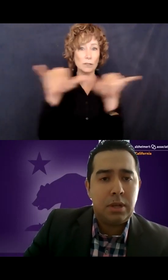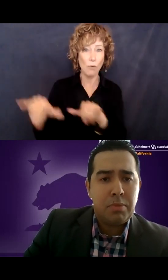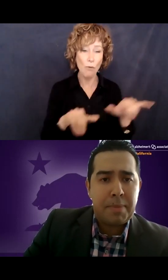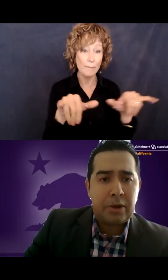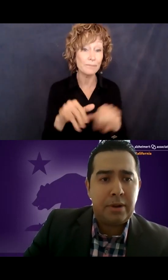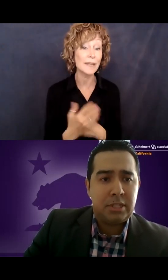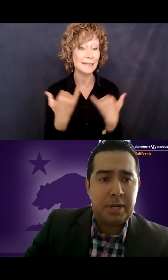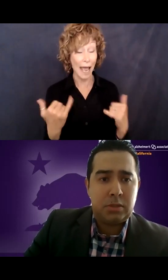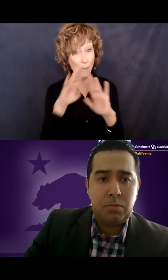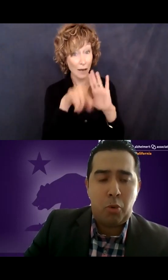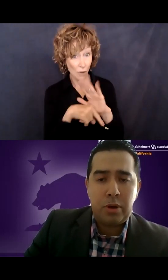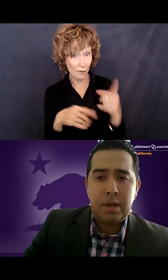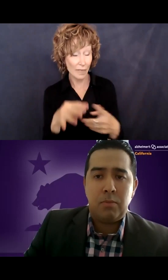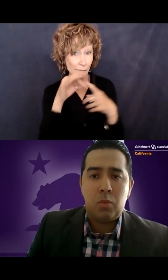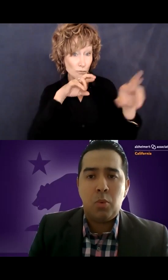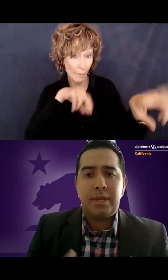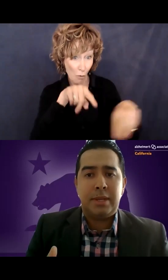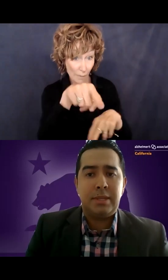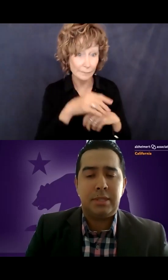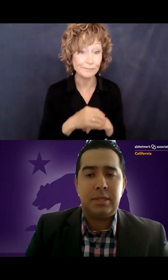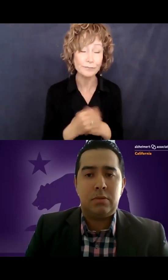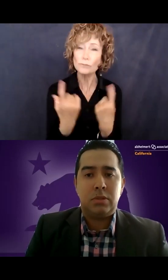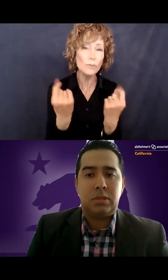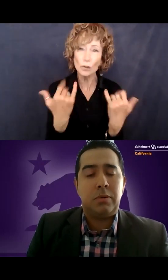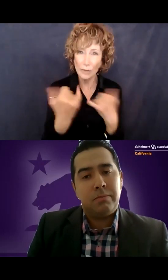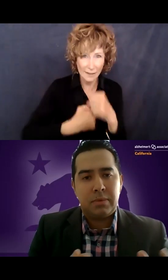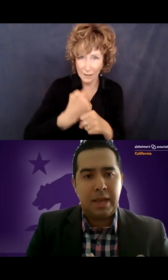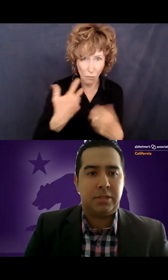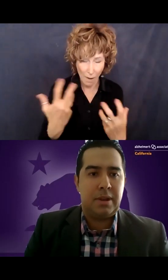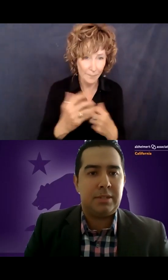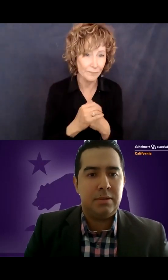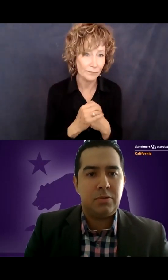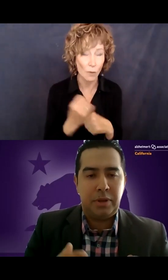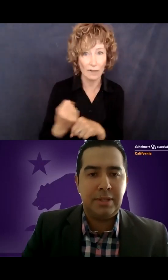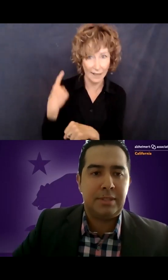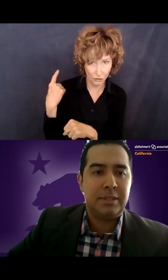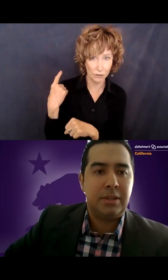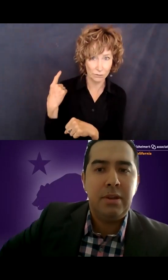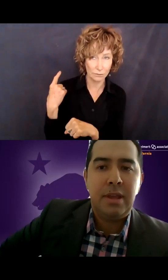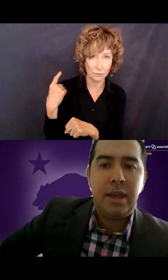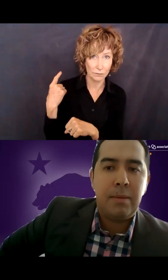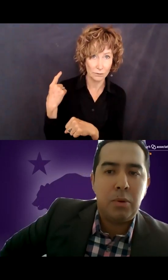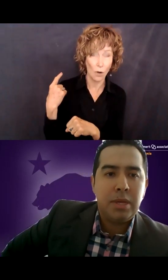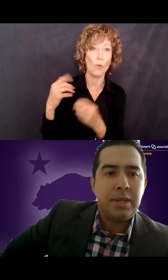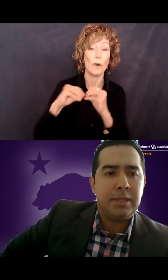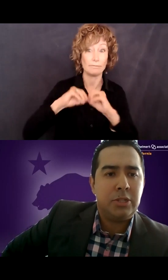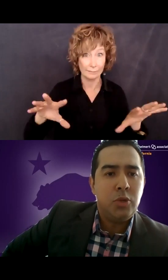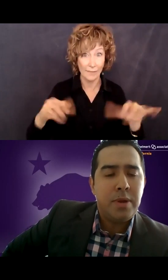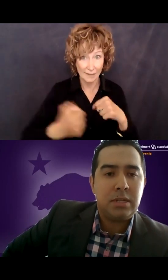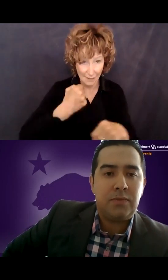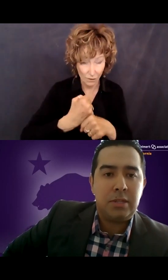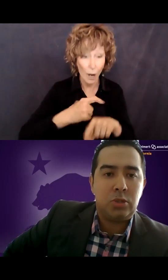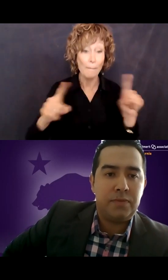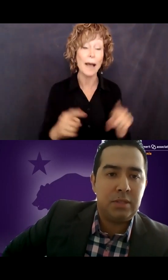So a little bit of background on the special report. What we did this year was, well, last year actually, we released it this year, but we conducted